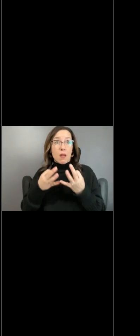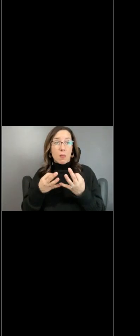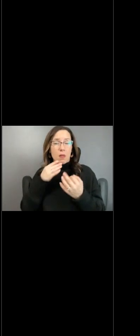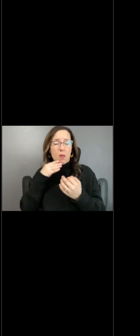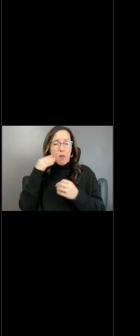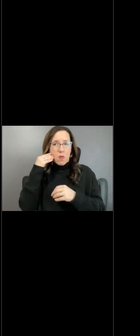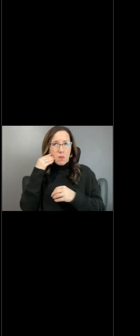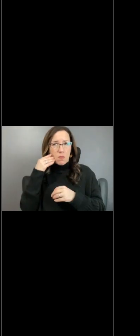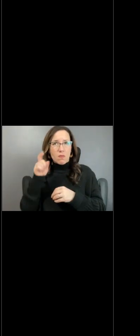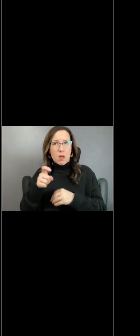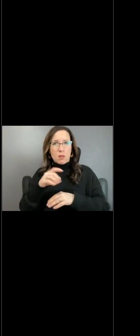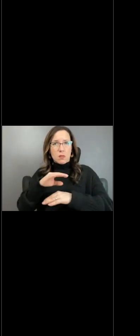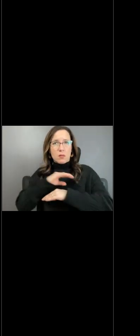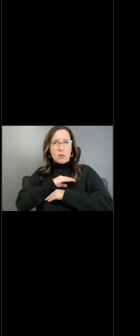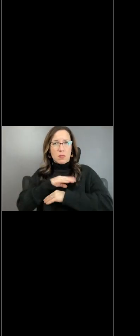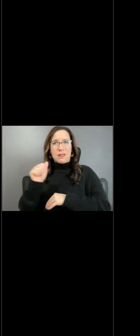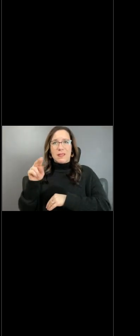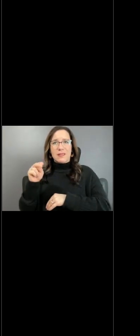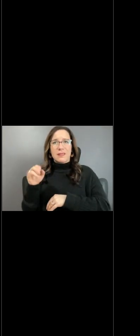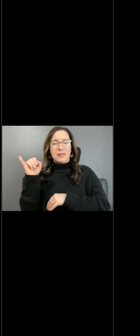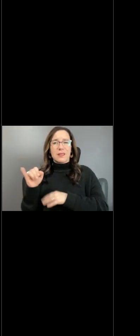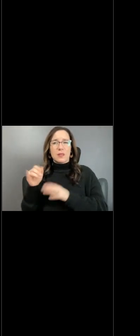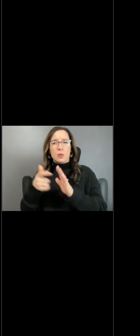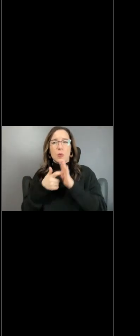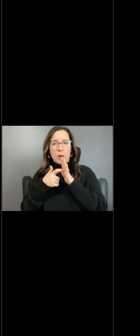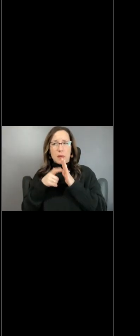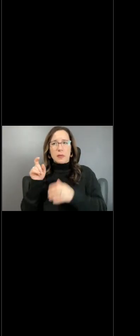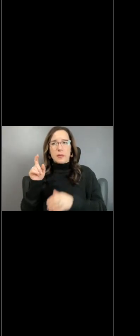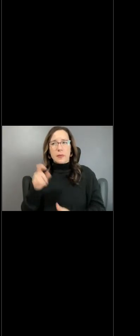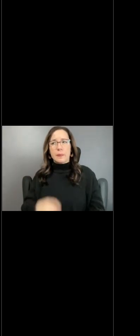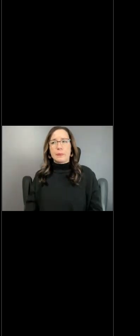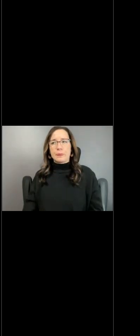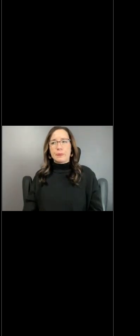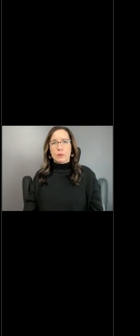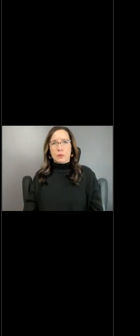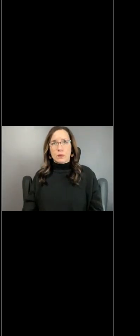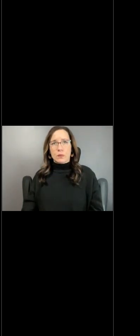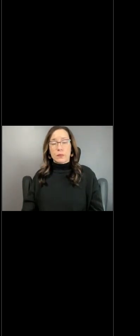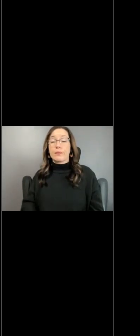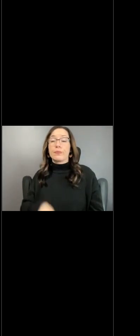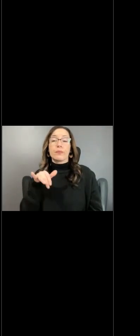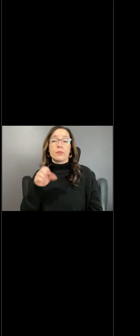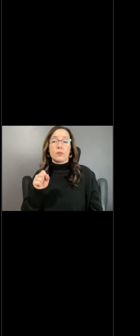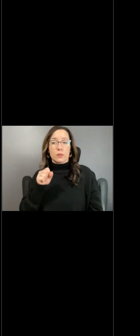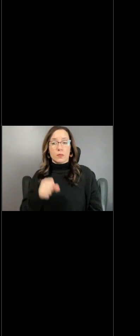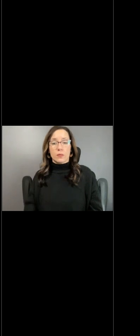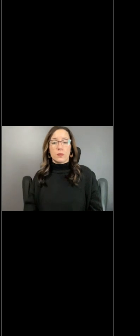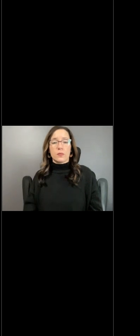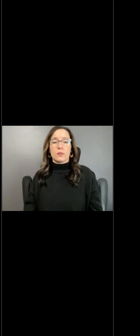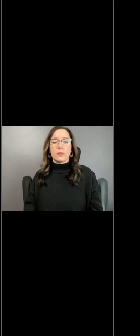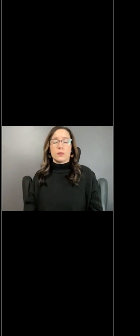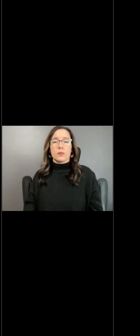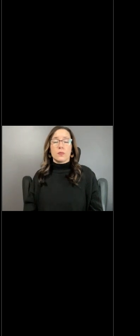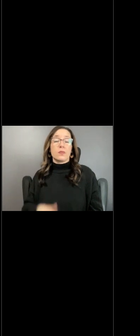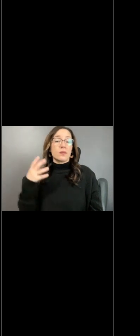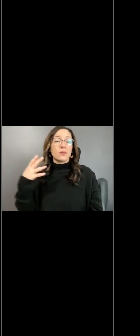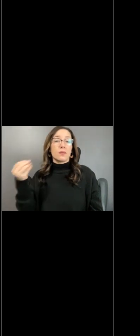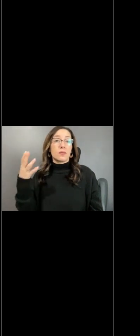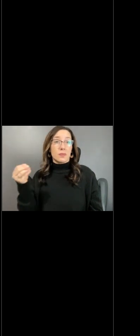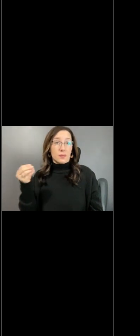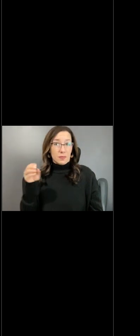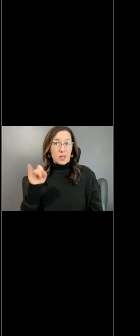must meet the ANSI requirements? Yes, the exterior side